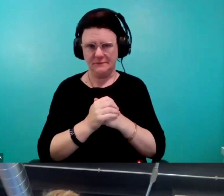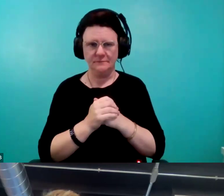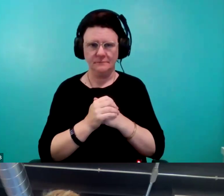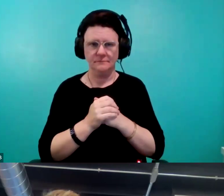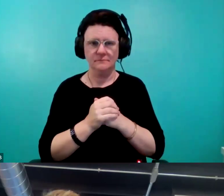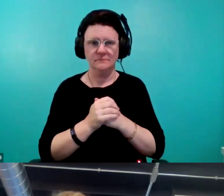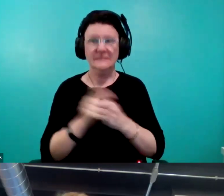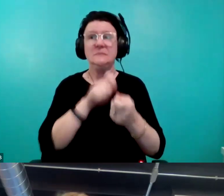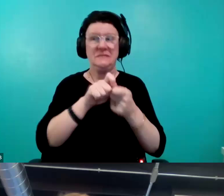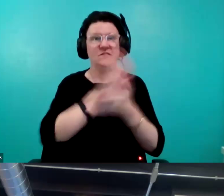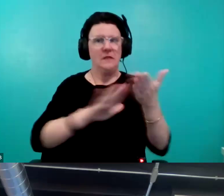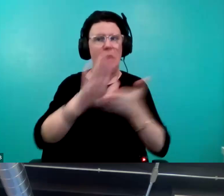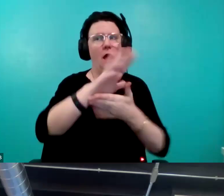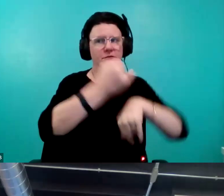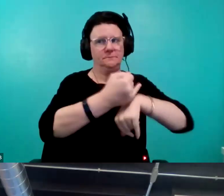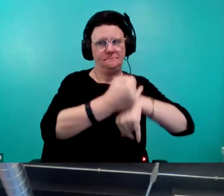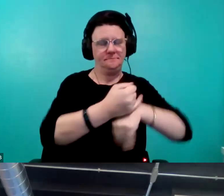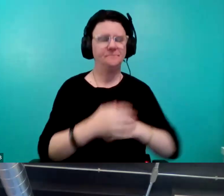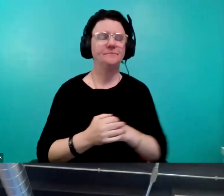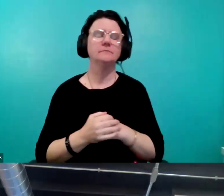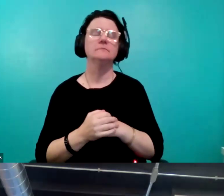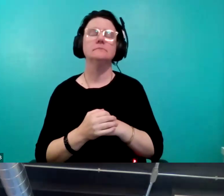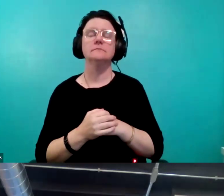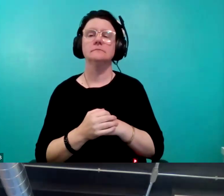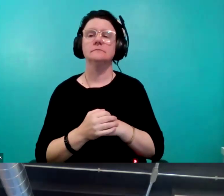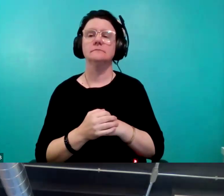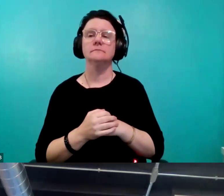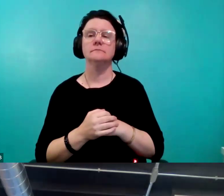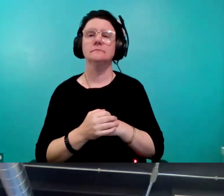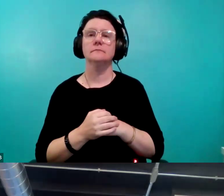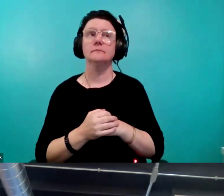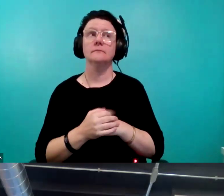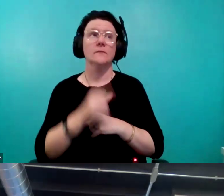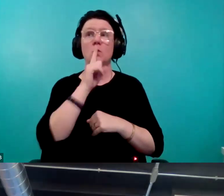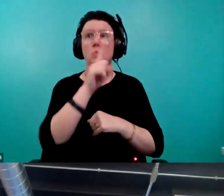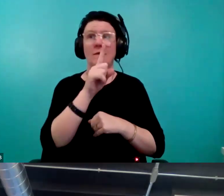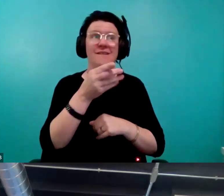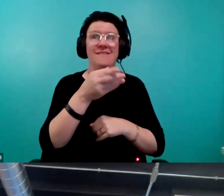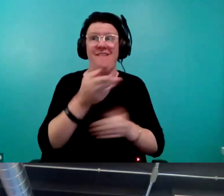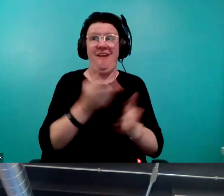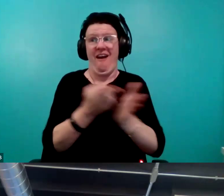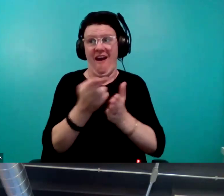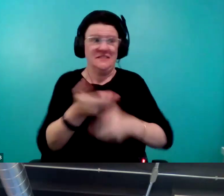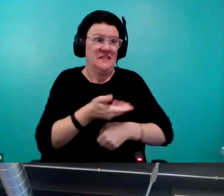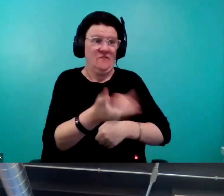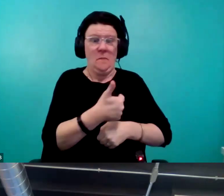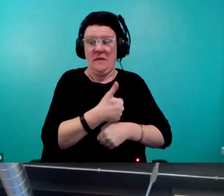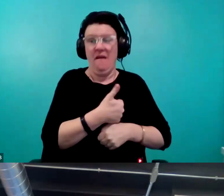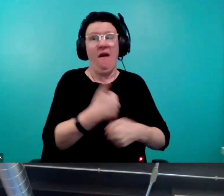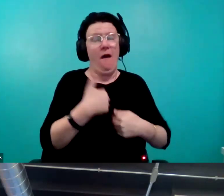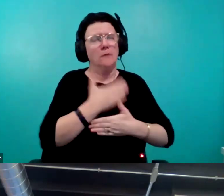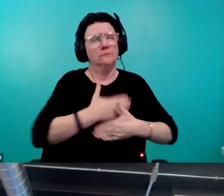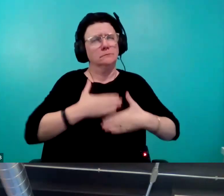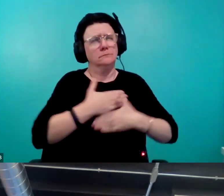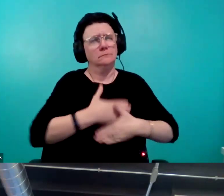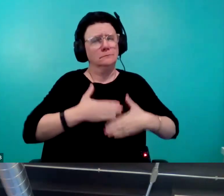at Northwestern College. And so it was a lot of fun to be a part of, to learn about. And I am just grateful that there is a